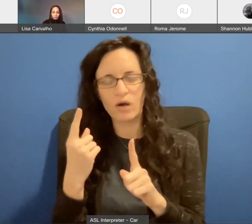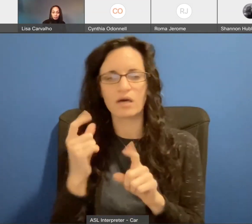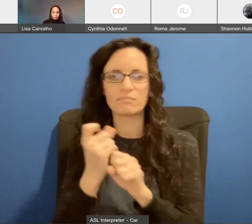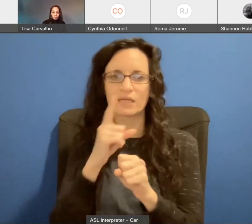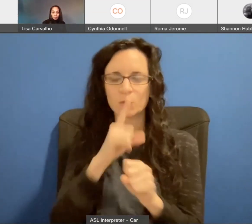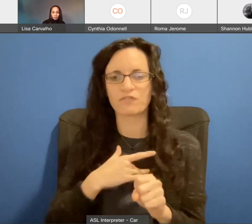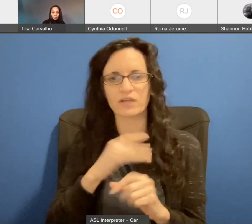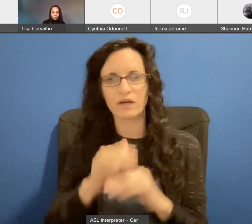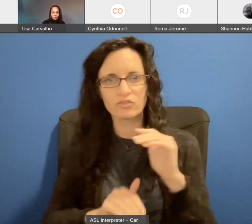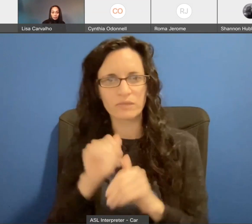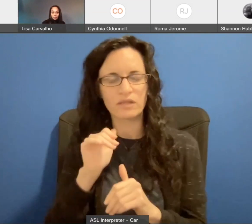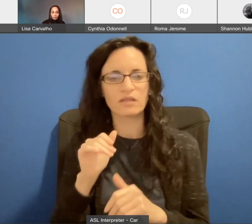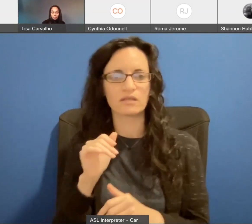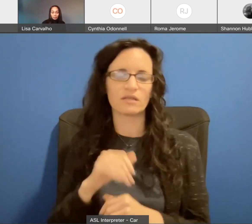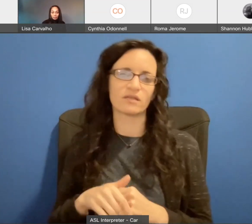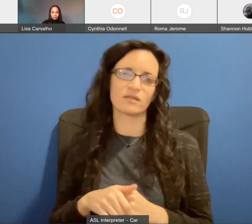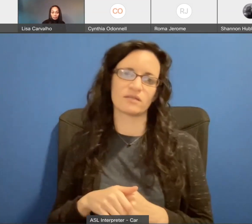uncomfortable.